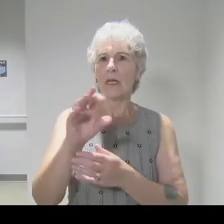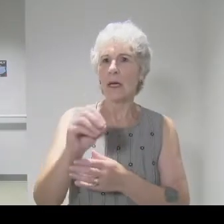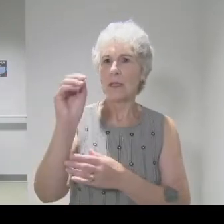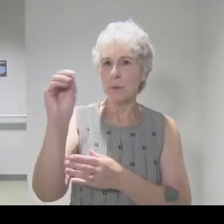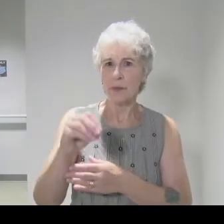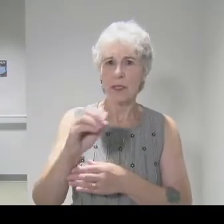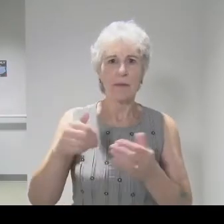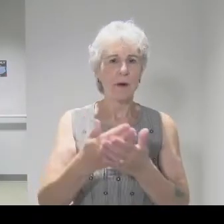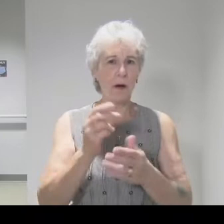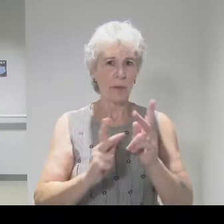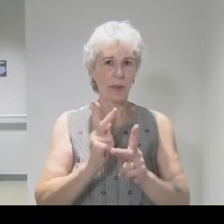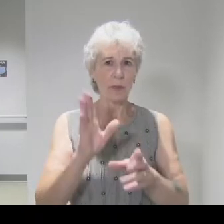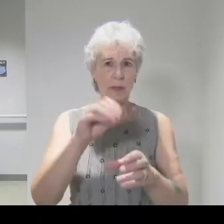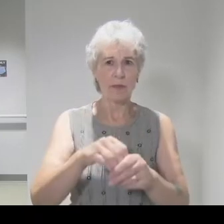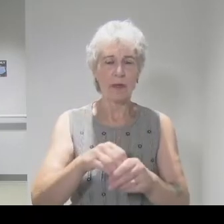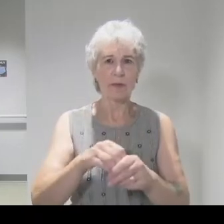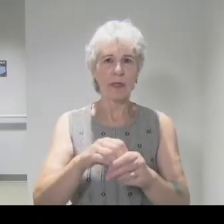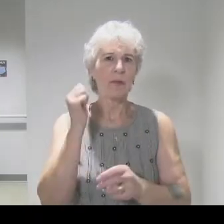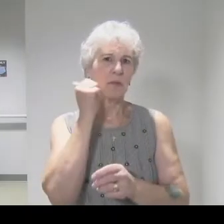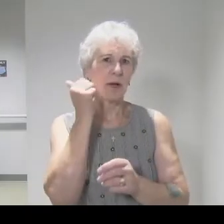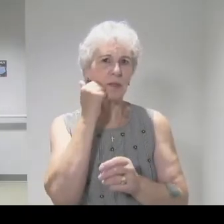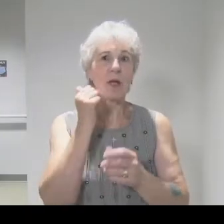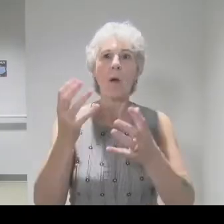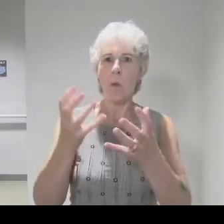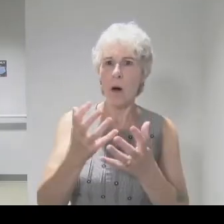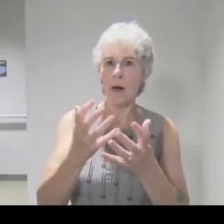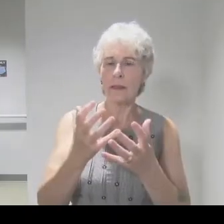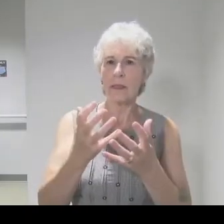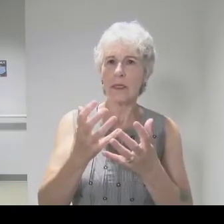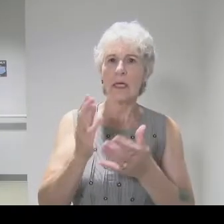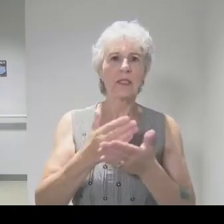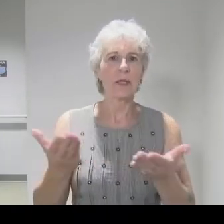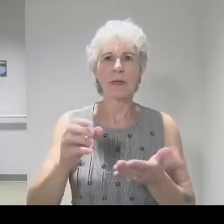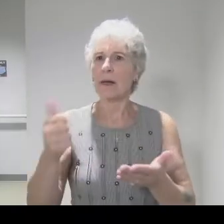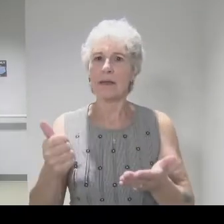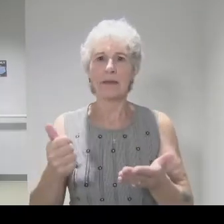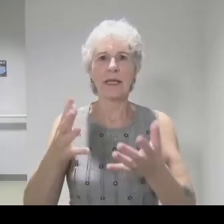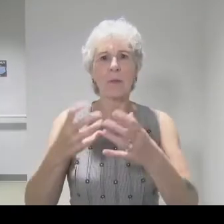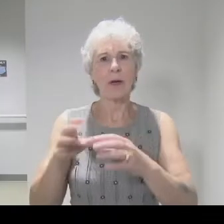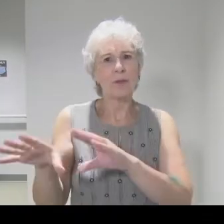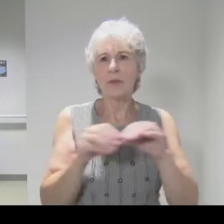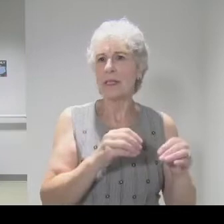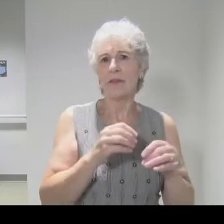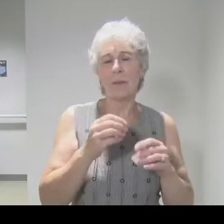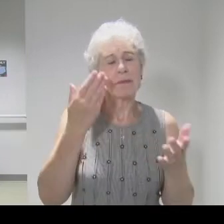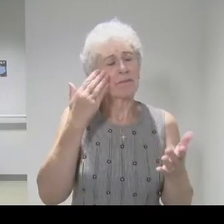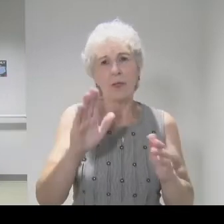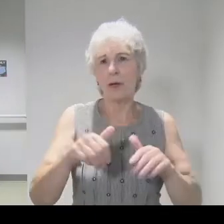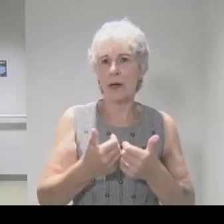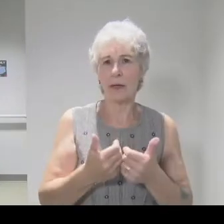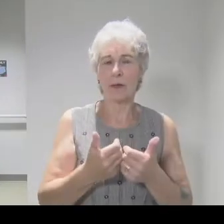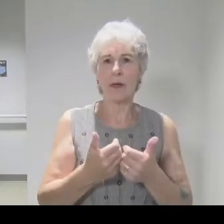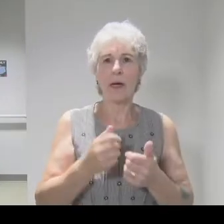90%, almost 90% of people who are involved in prostitution want to be doing something else. They want to get out of it, but they don't know how. The other thing is, I was a